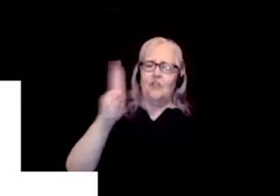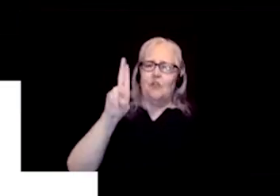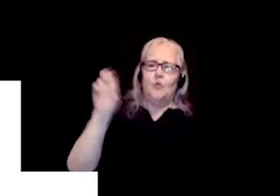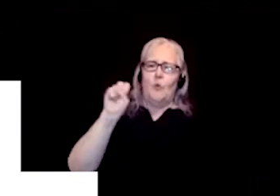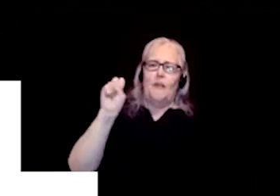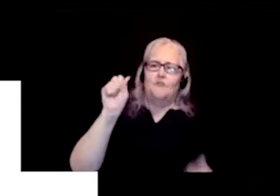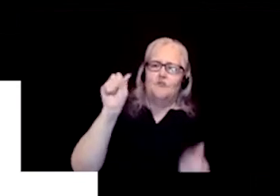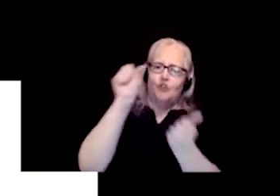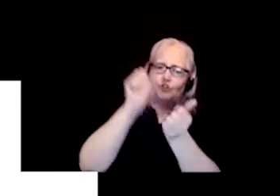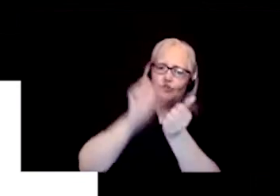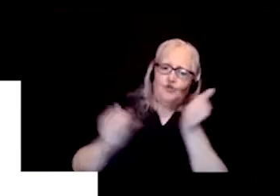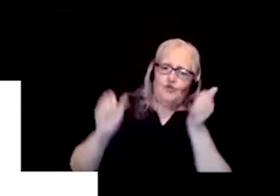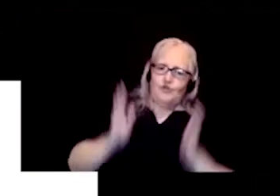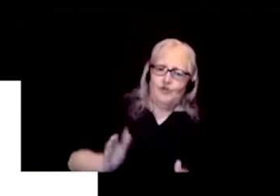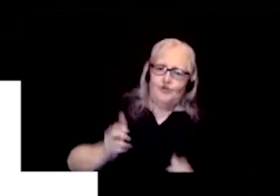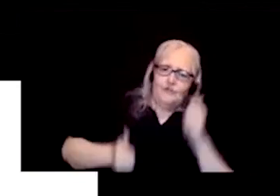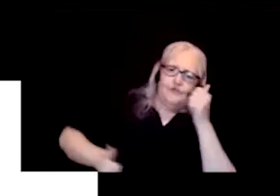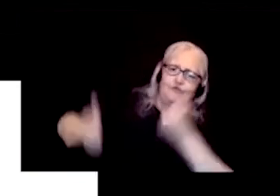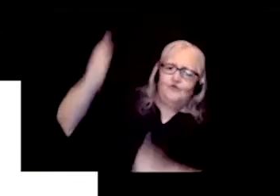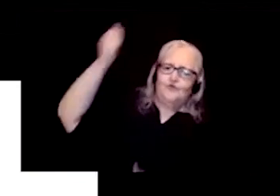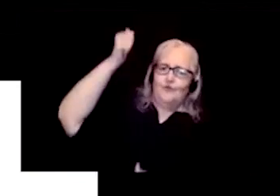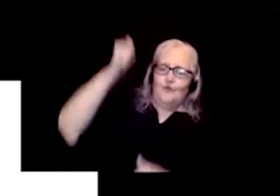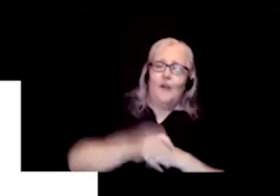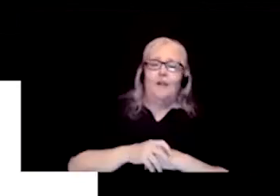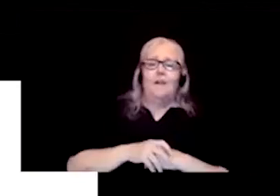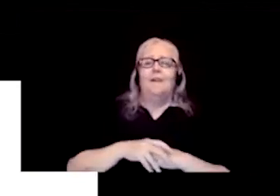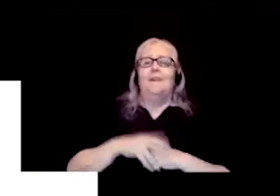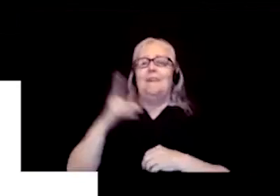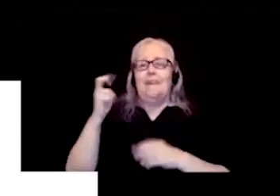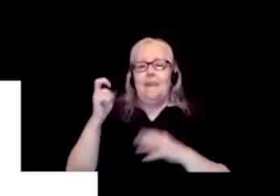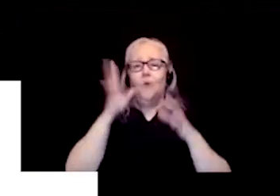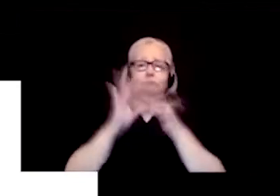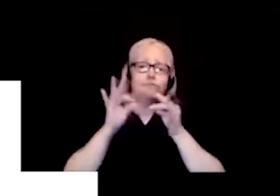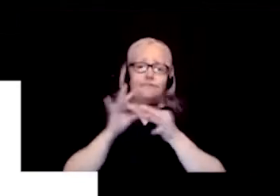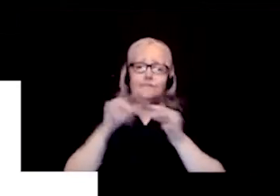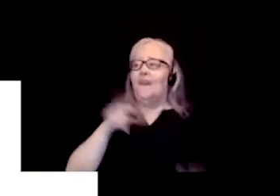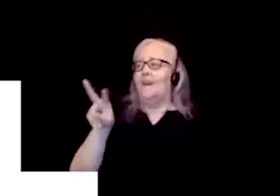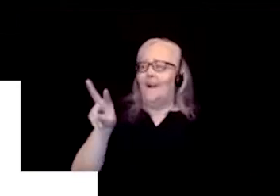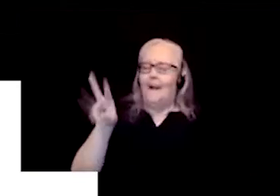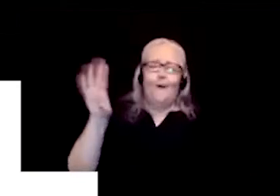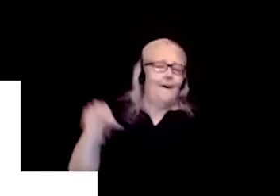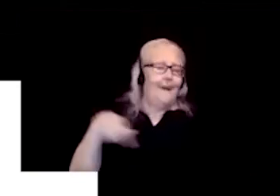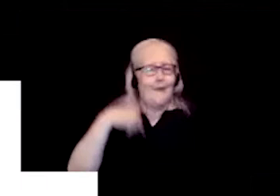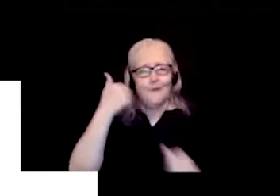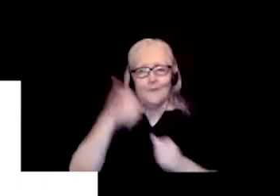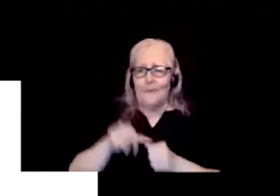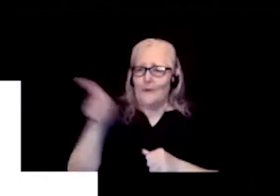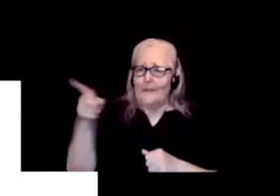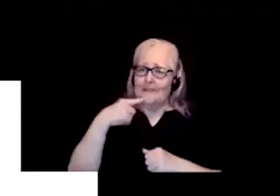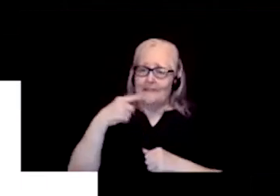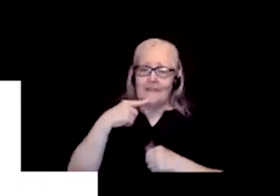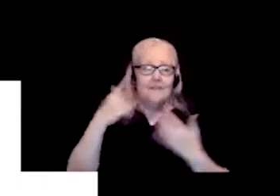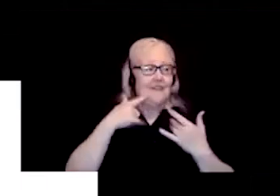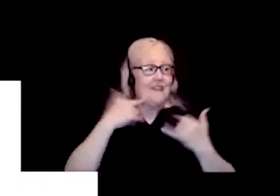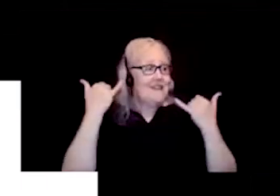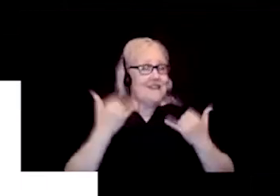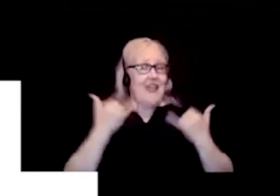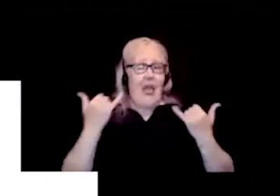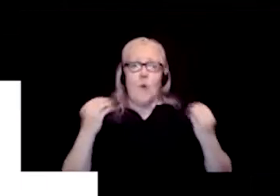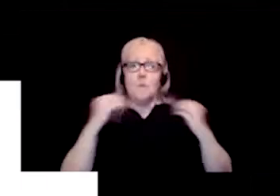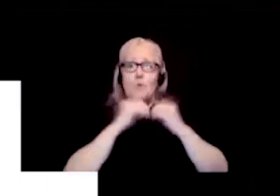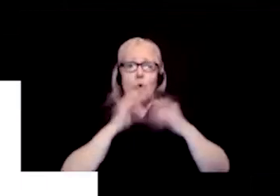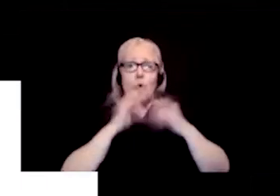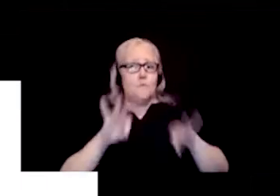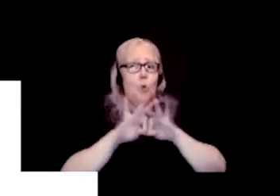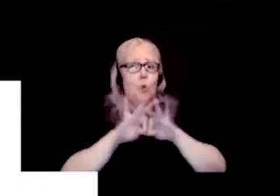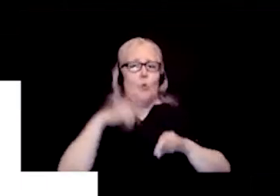we were talking, he reminds me all the time that, Daniel, even now more than ever, we need leaders who